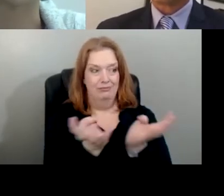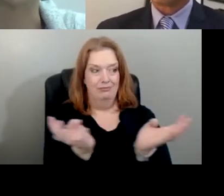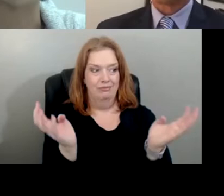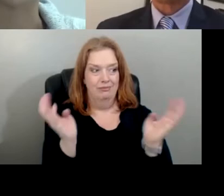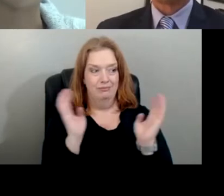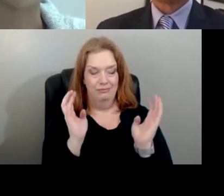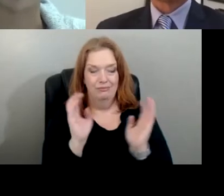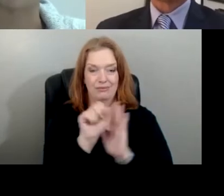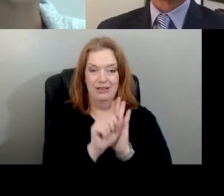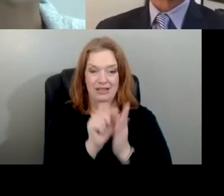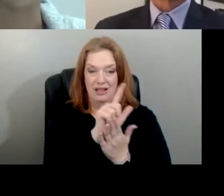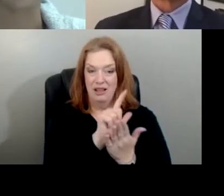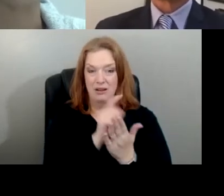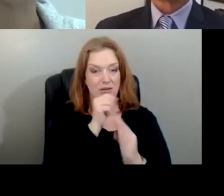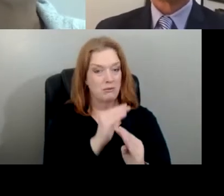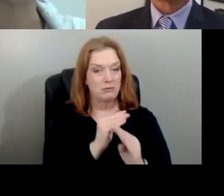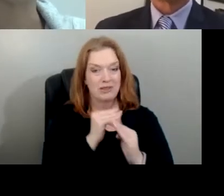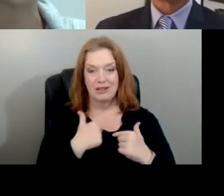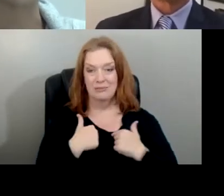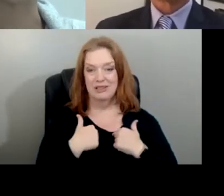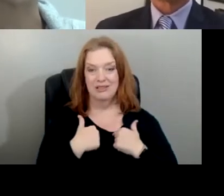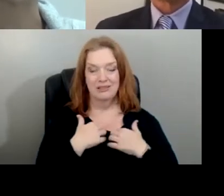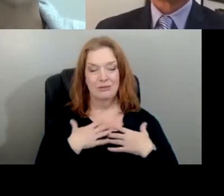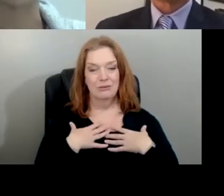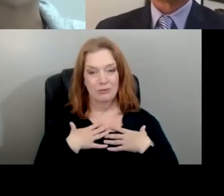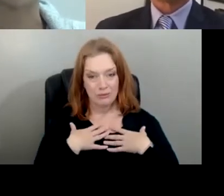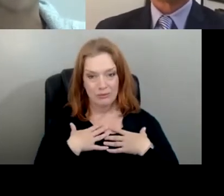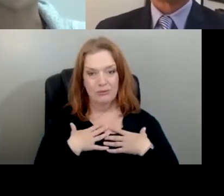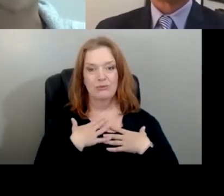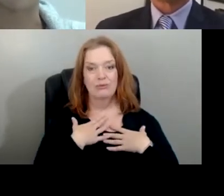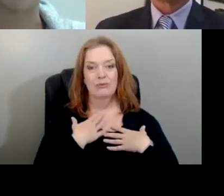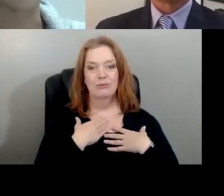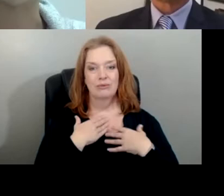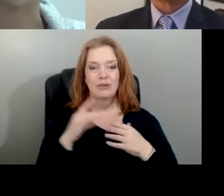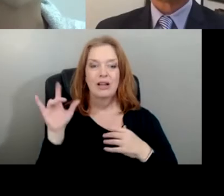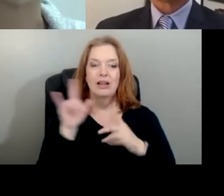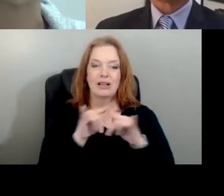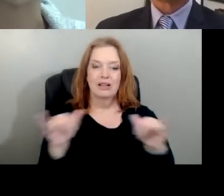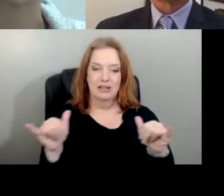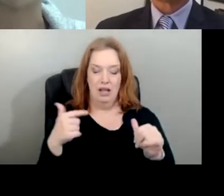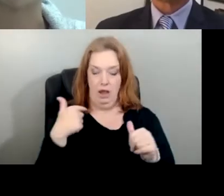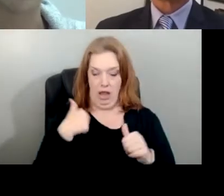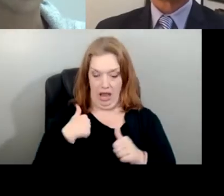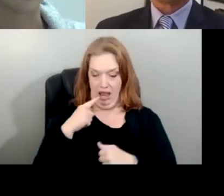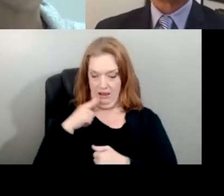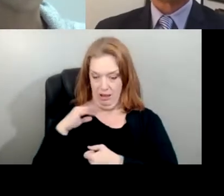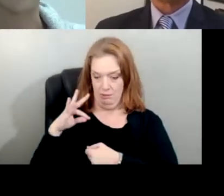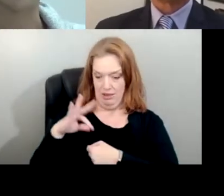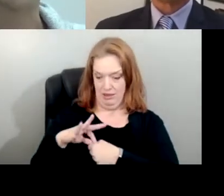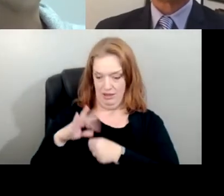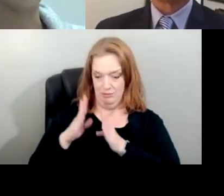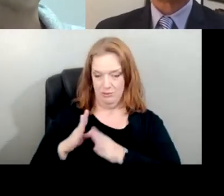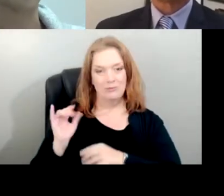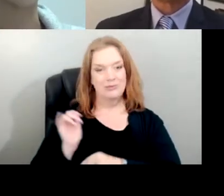a statistic all at the same time, but in the same stature, I'm also a policy level elected official as well.